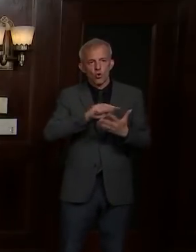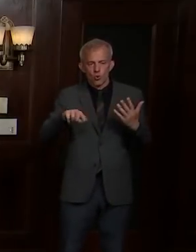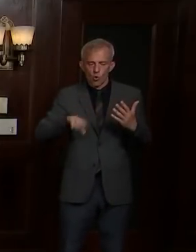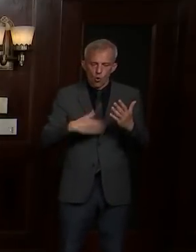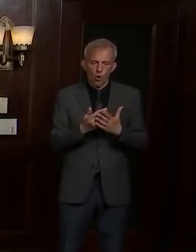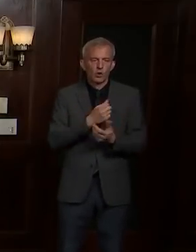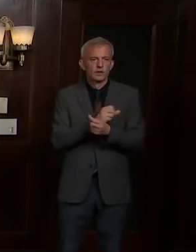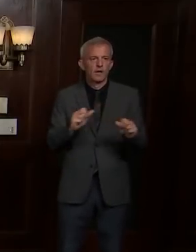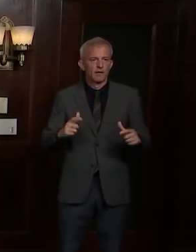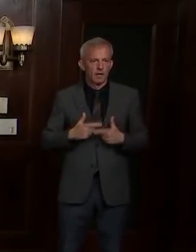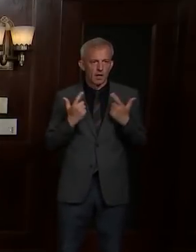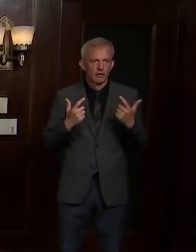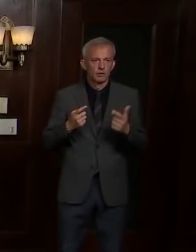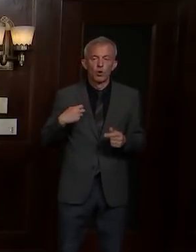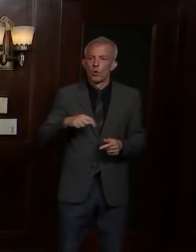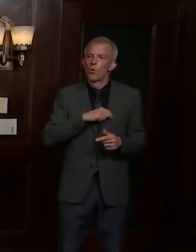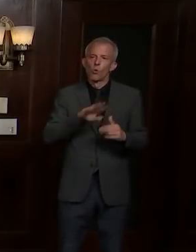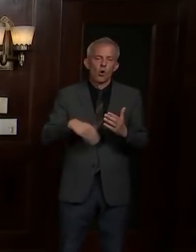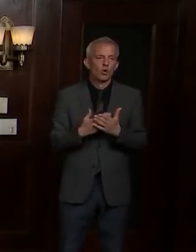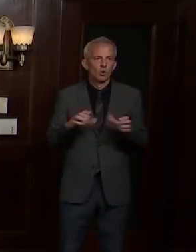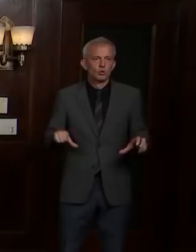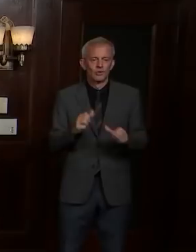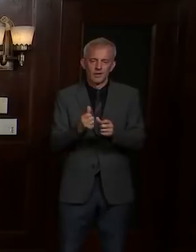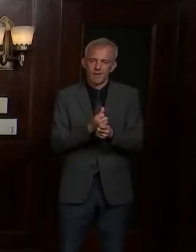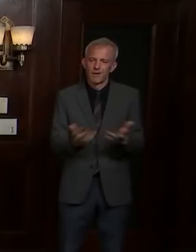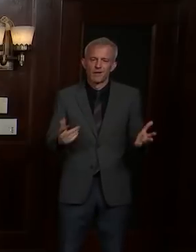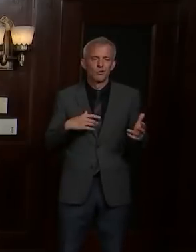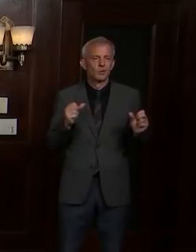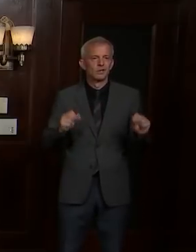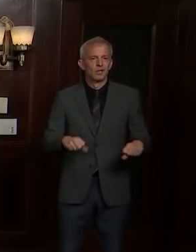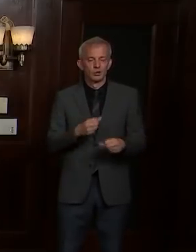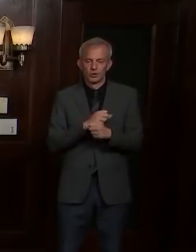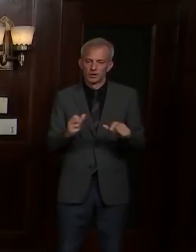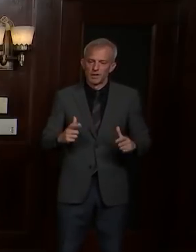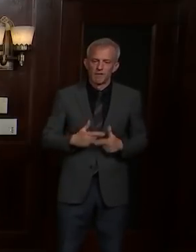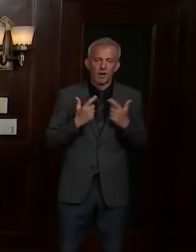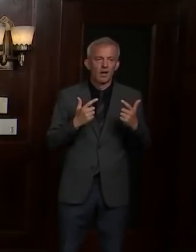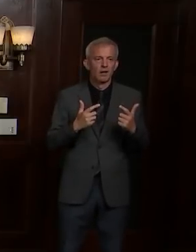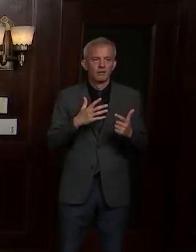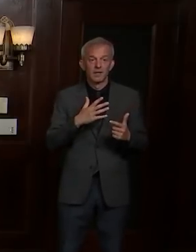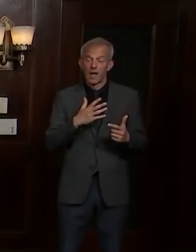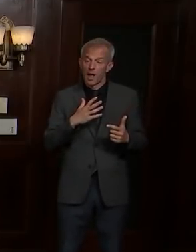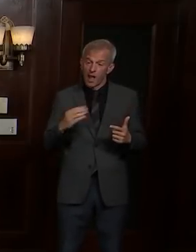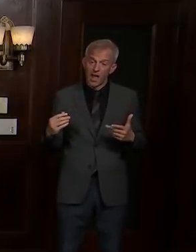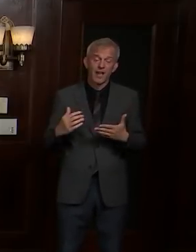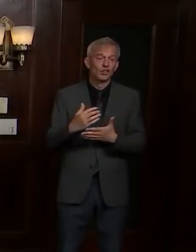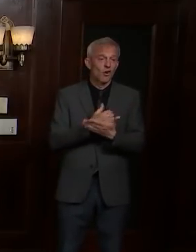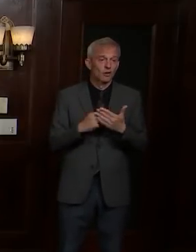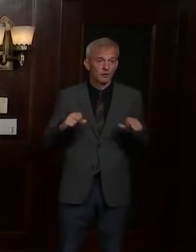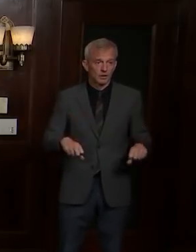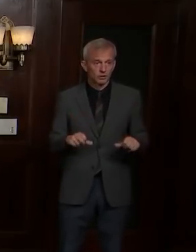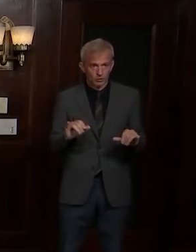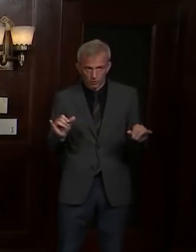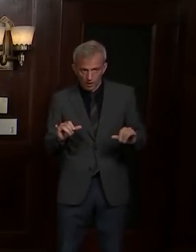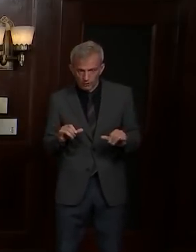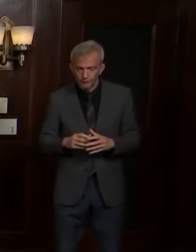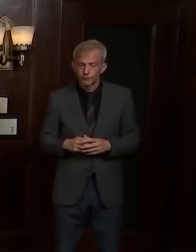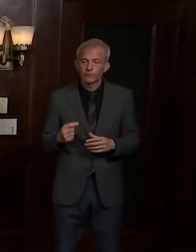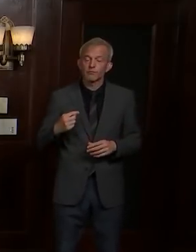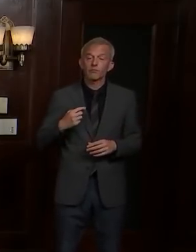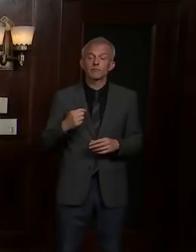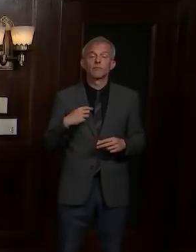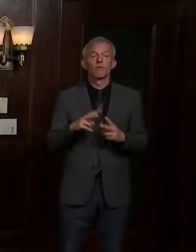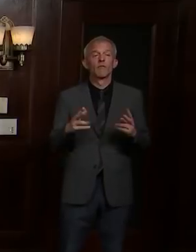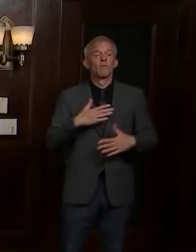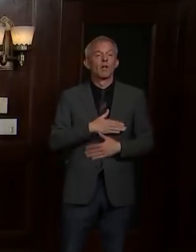lives, and we are all doing everything we can to save lives and livelihoods as well. And I was very pleased to hear